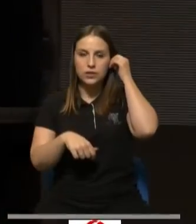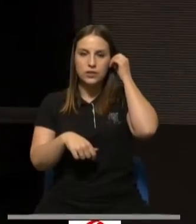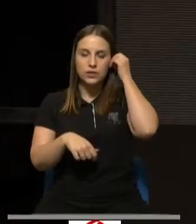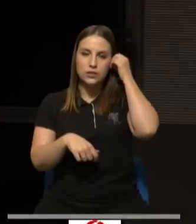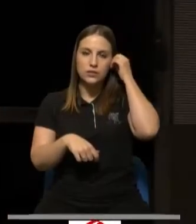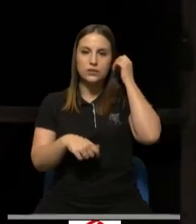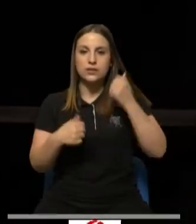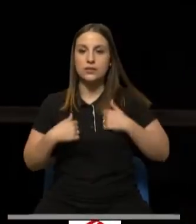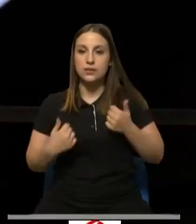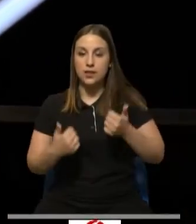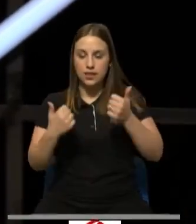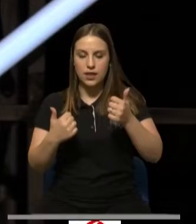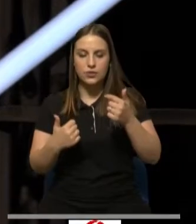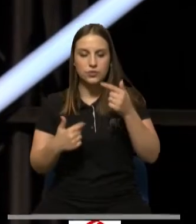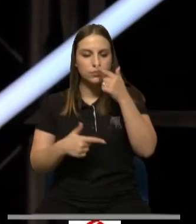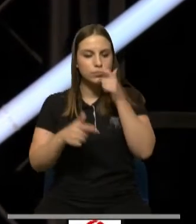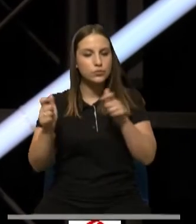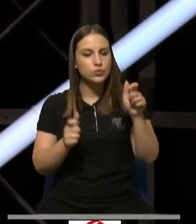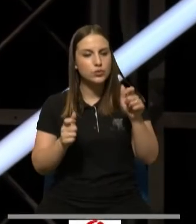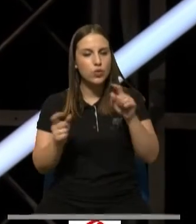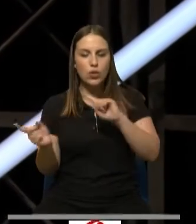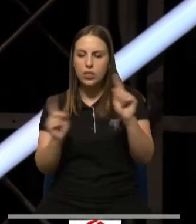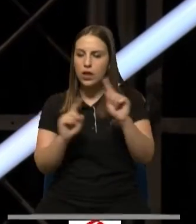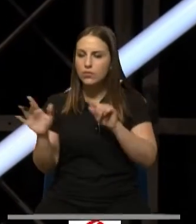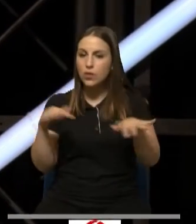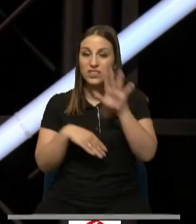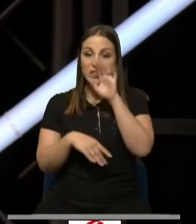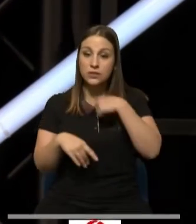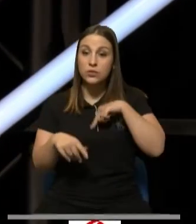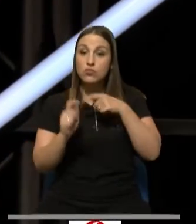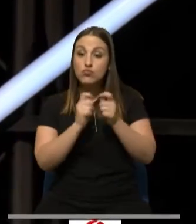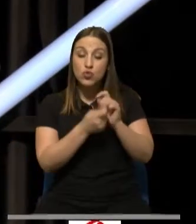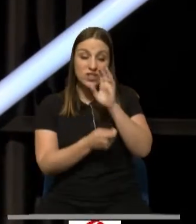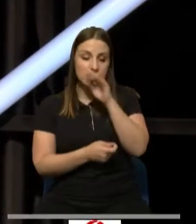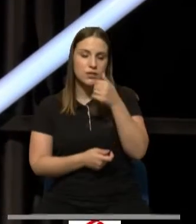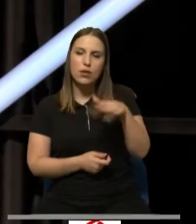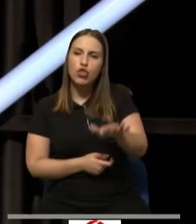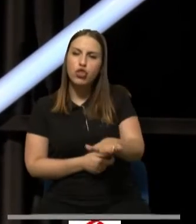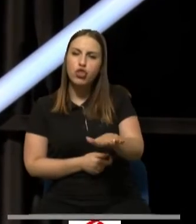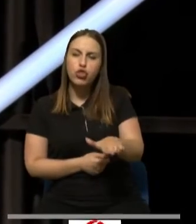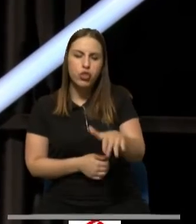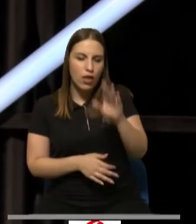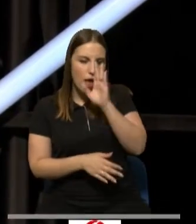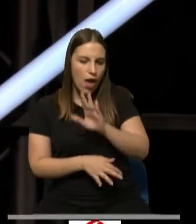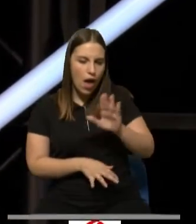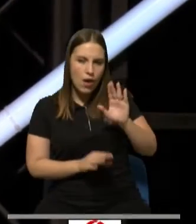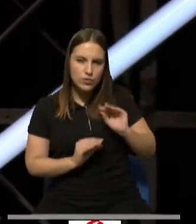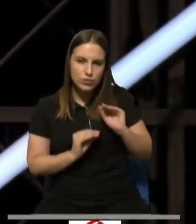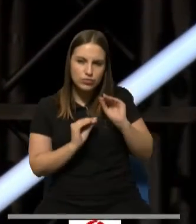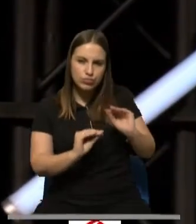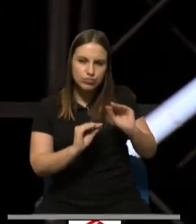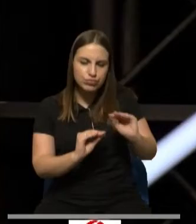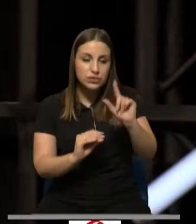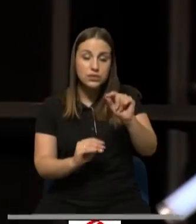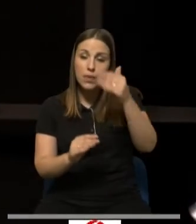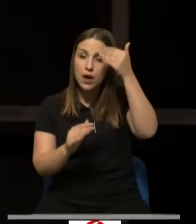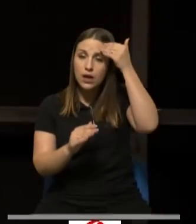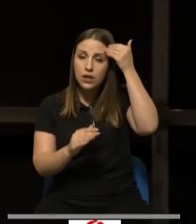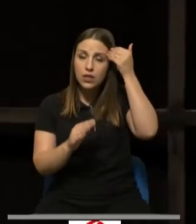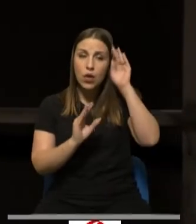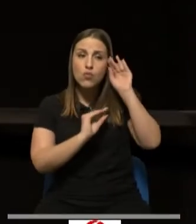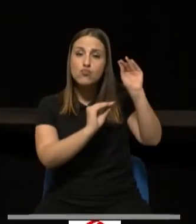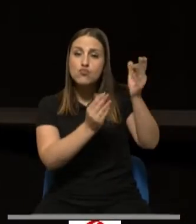manage to change in cities, change the way we transport people and to